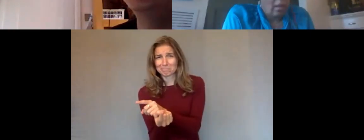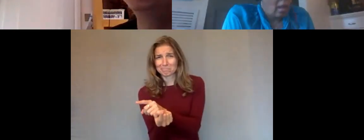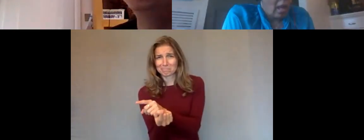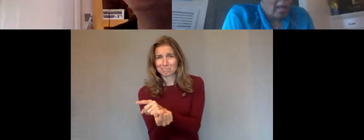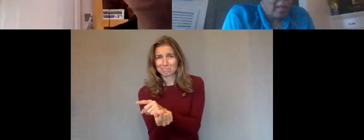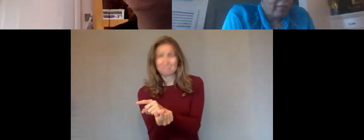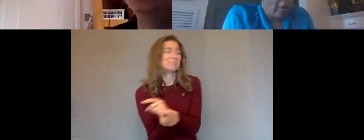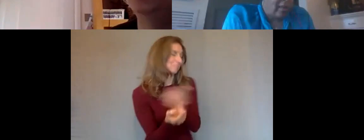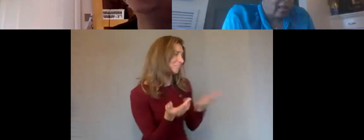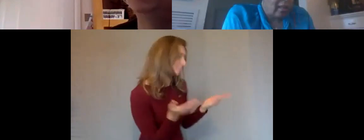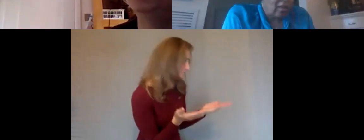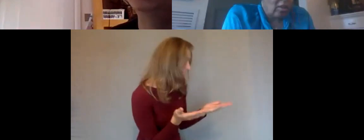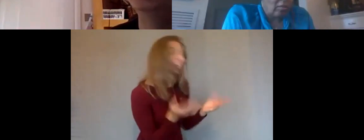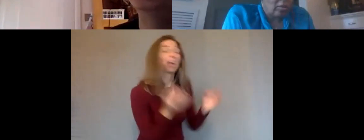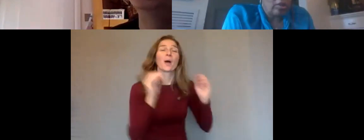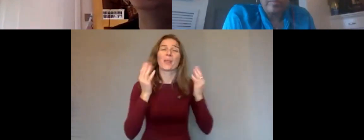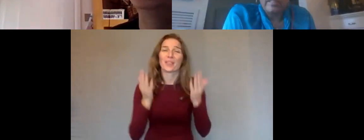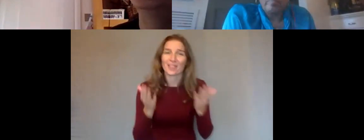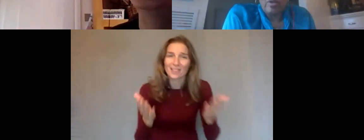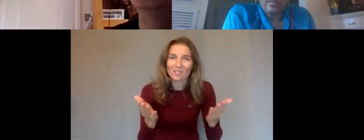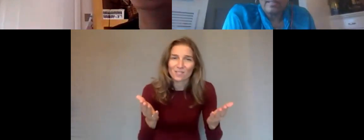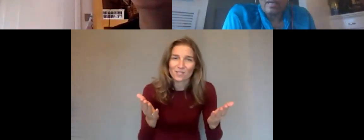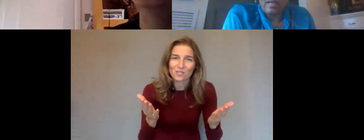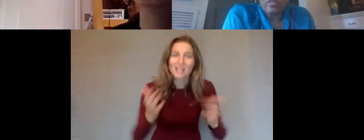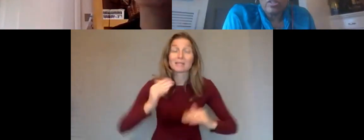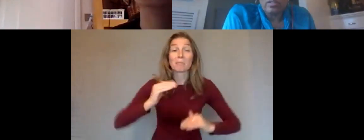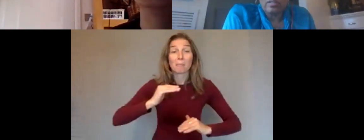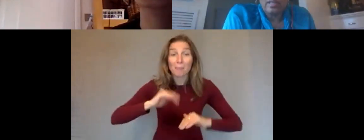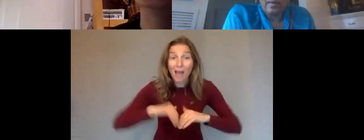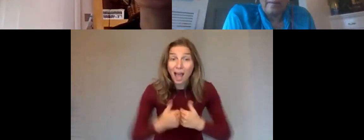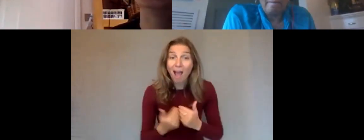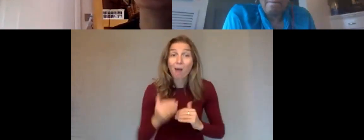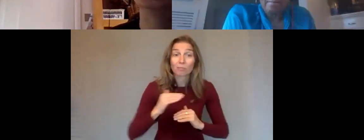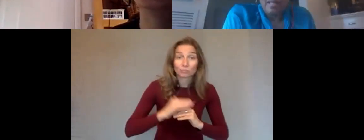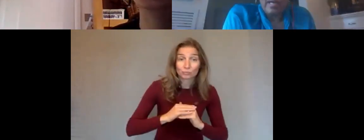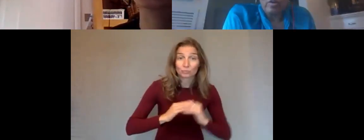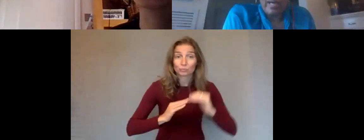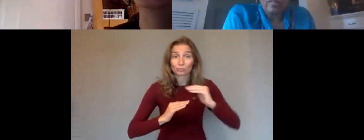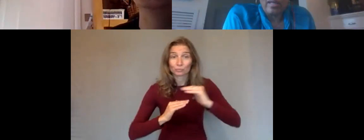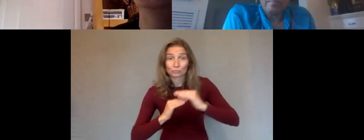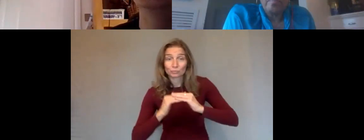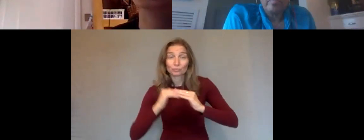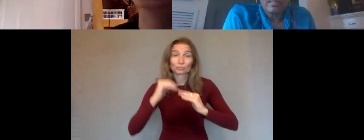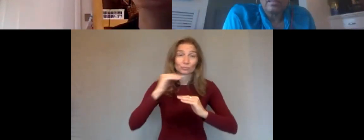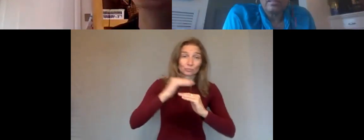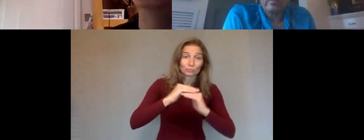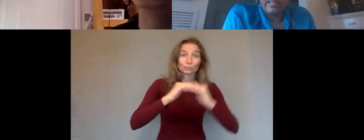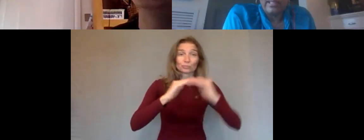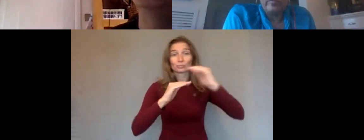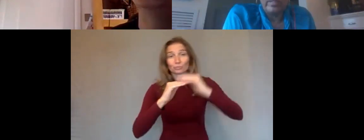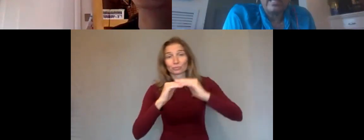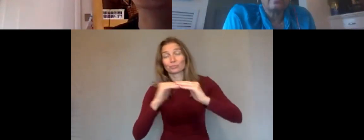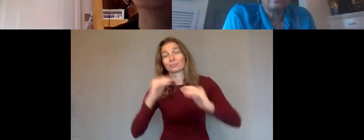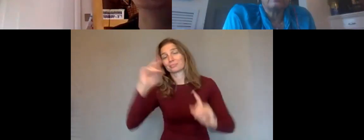Agree. And therefore, I think, to the building blocks that I mentioned, I go back to them because I think they're